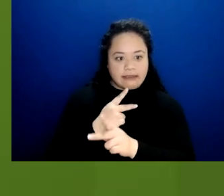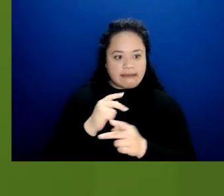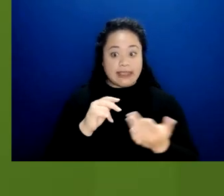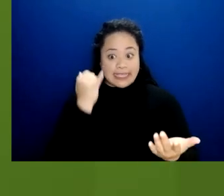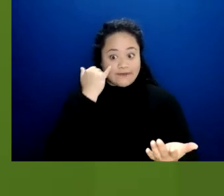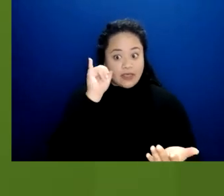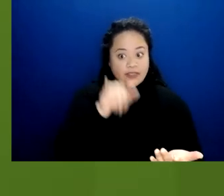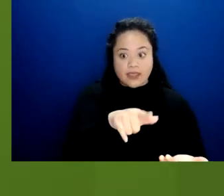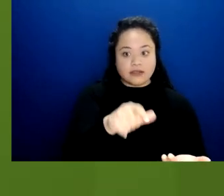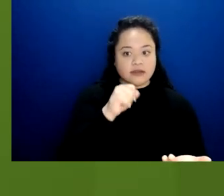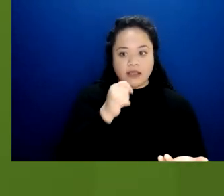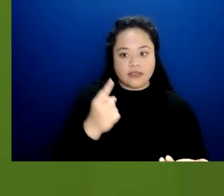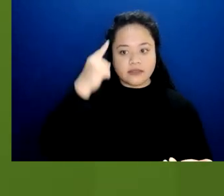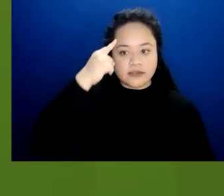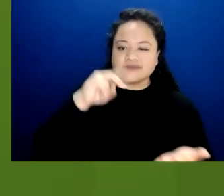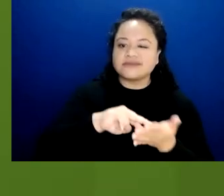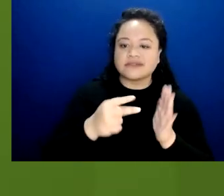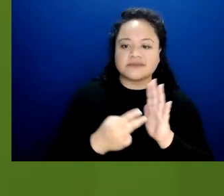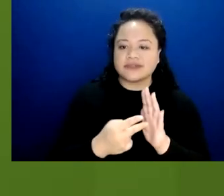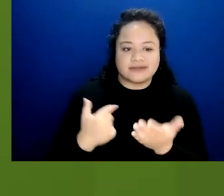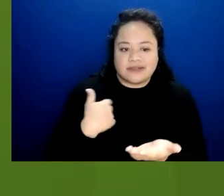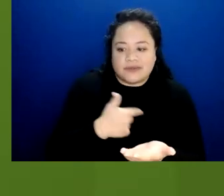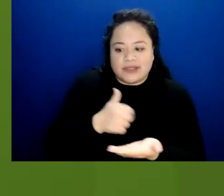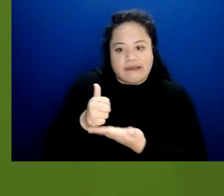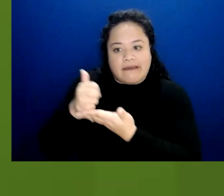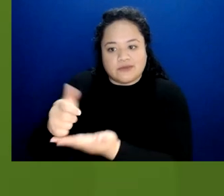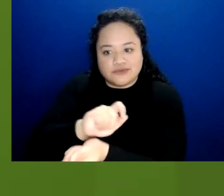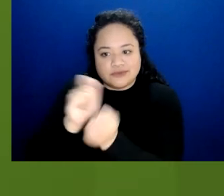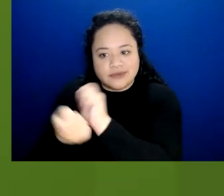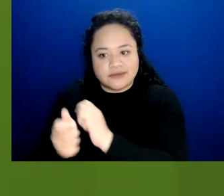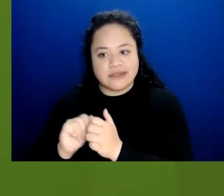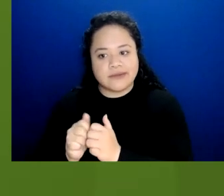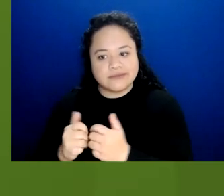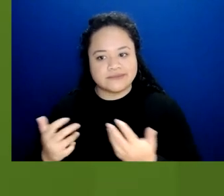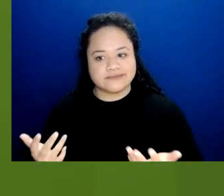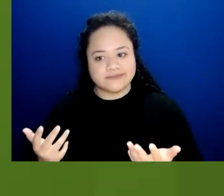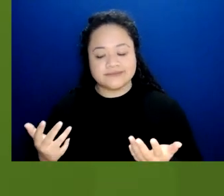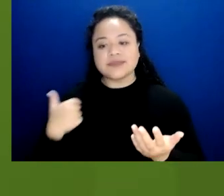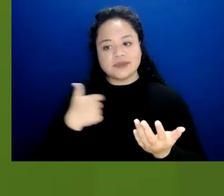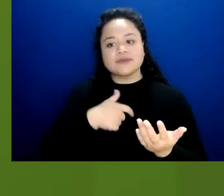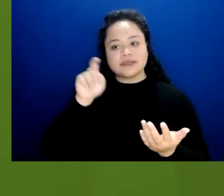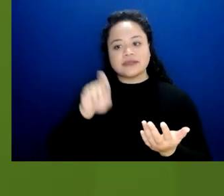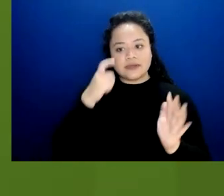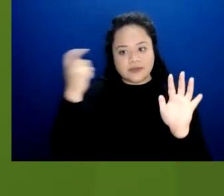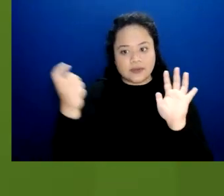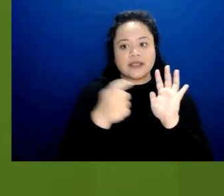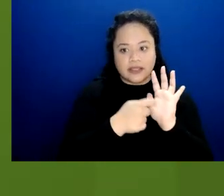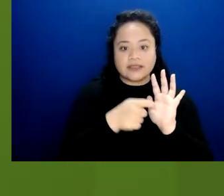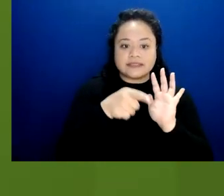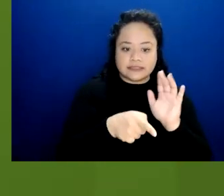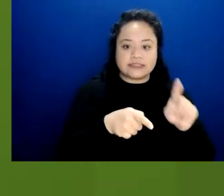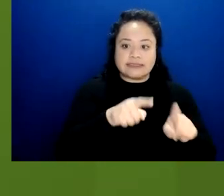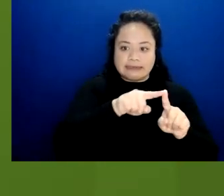we're not going to be effective. We're not going to actually create change because we're not actually recognizing that this is about cyclical